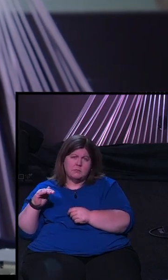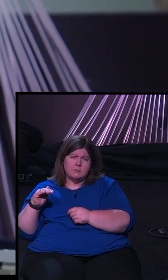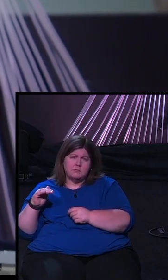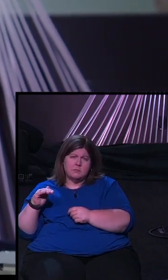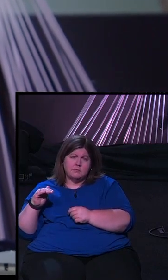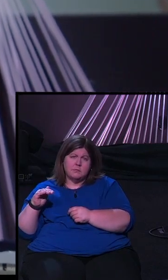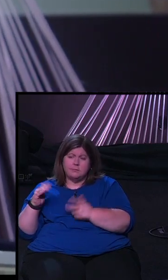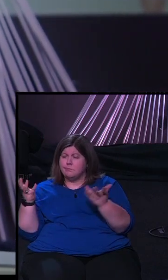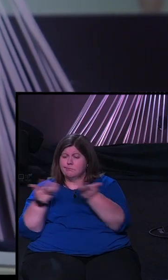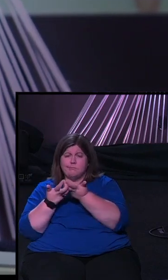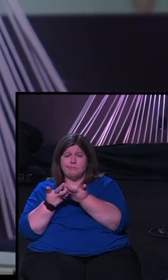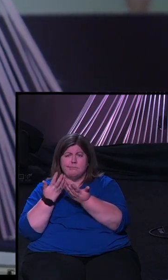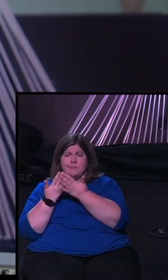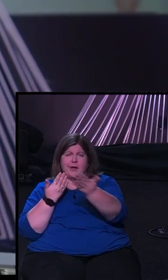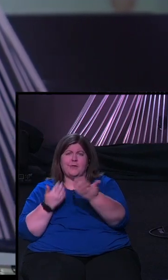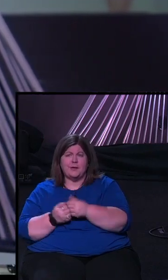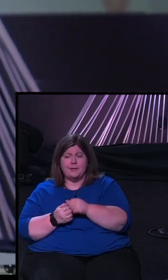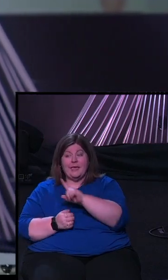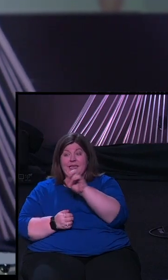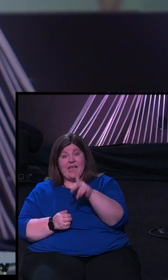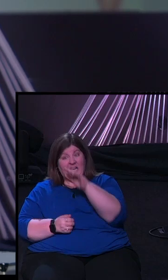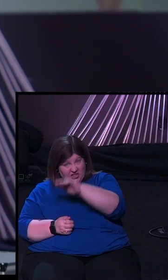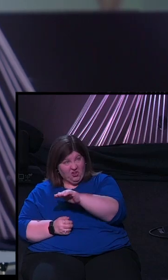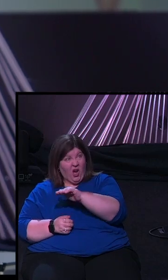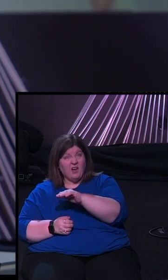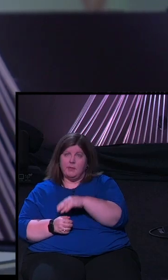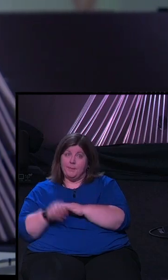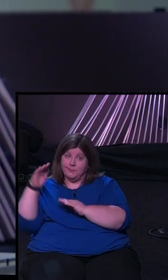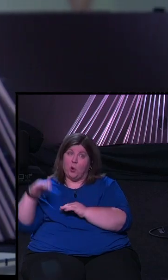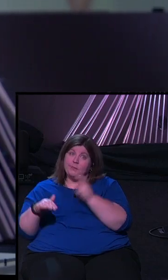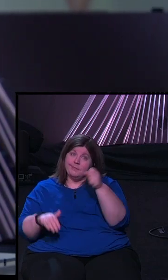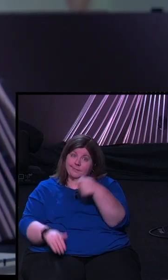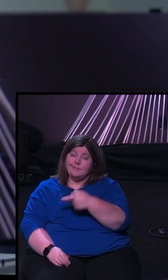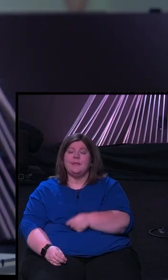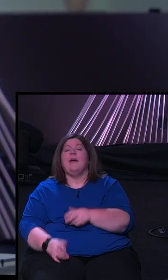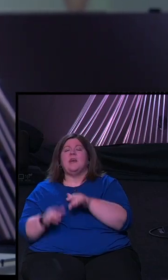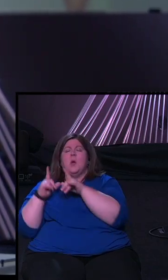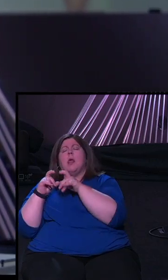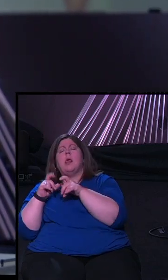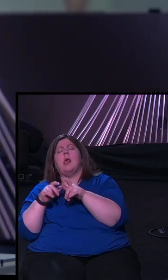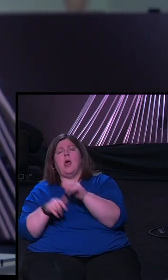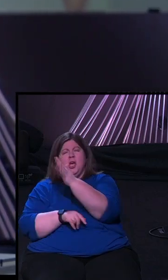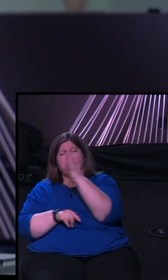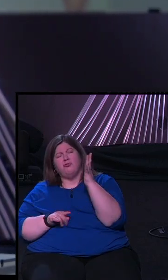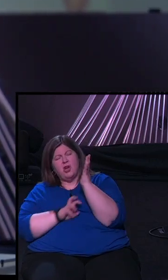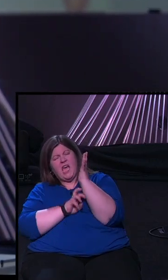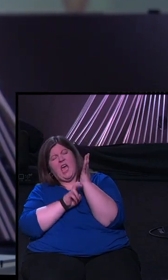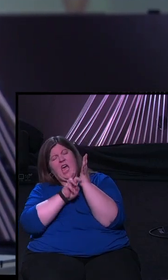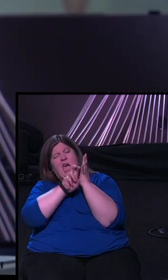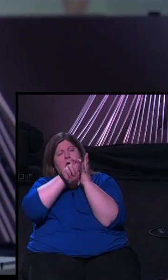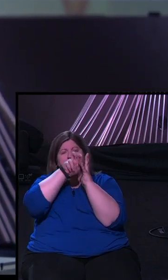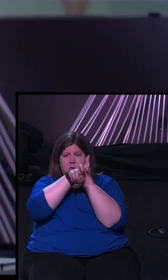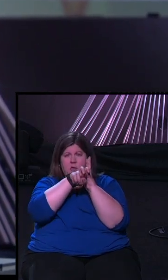just get married together for all of eternity. Zach, the short guy? Yep, that's who we're talking about. So he ran ahead, verse 4, and he climbed a sycamore fig tree